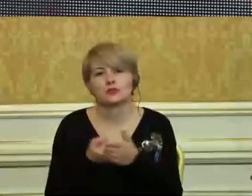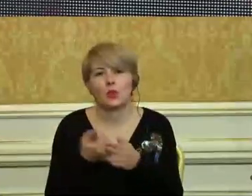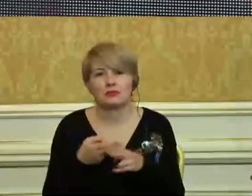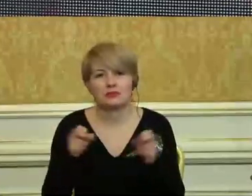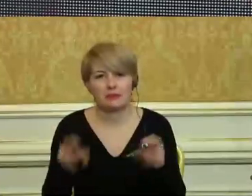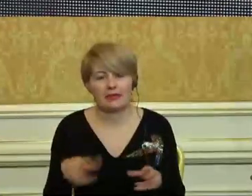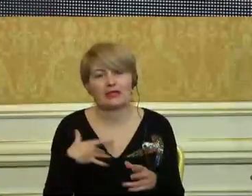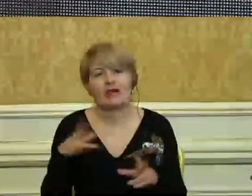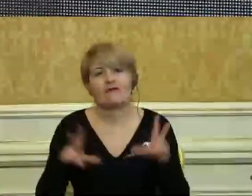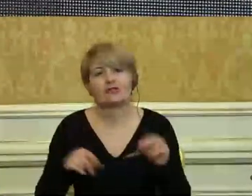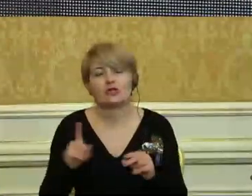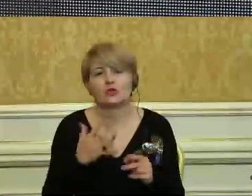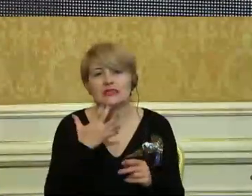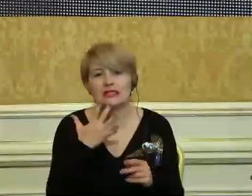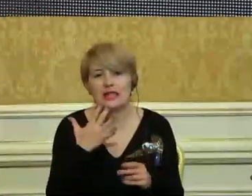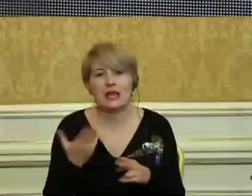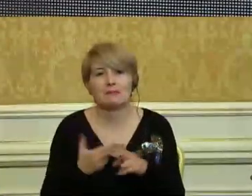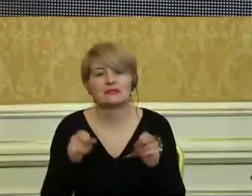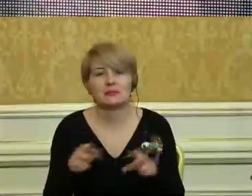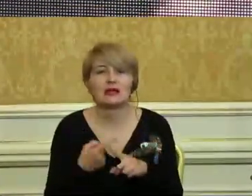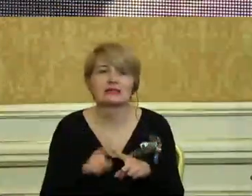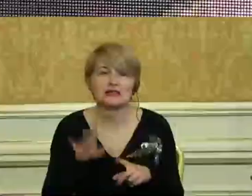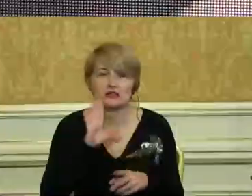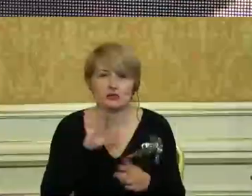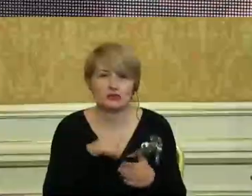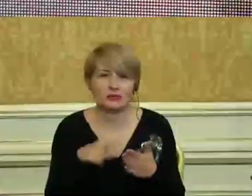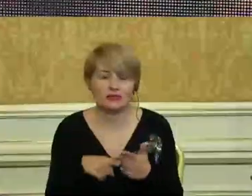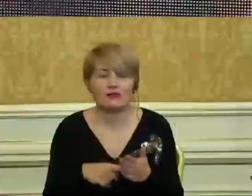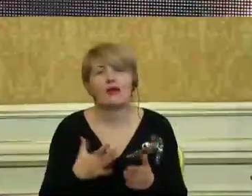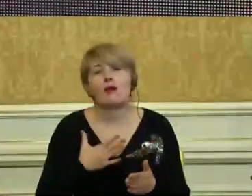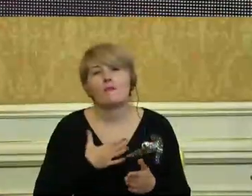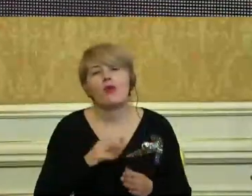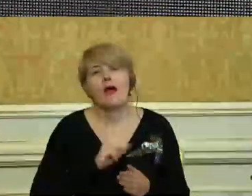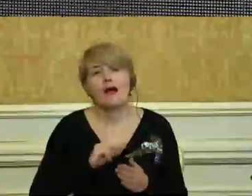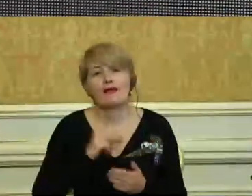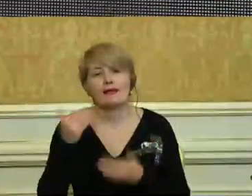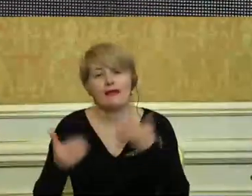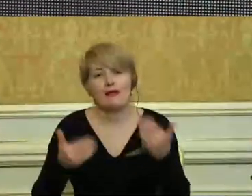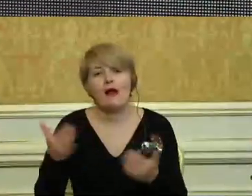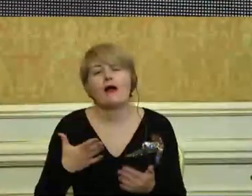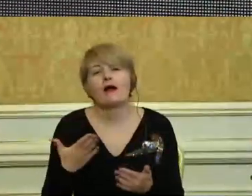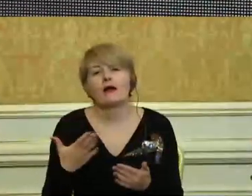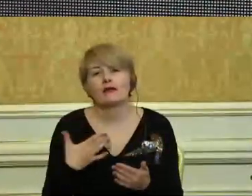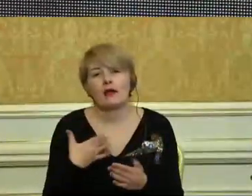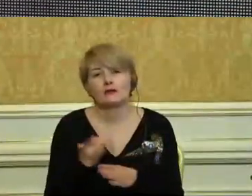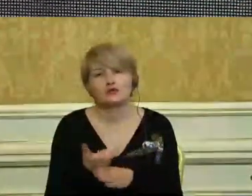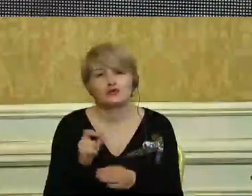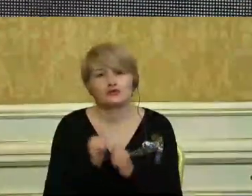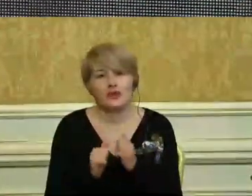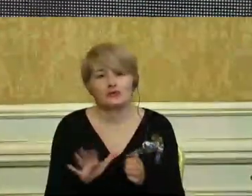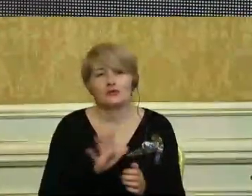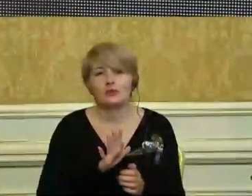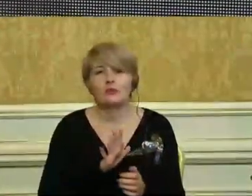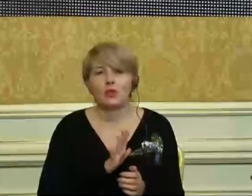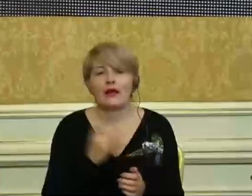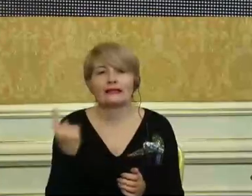woman's issue. For much of my career, it's absolutely true that I've been the only woman in the room quite frequently, but I've chosen not